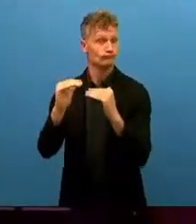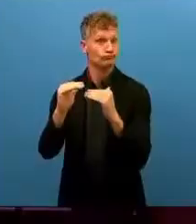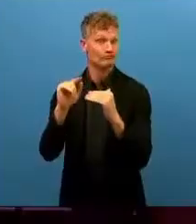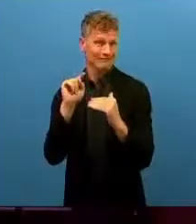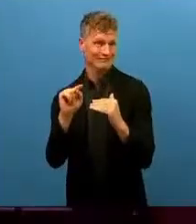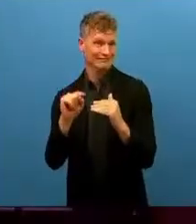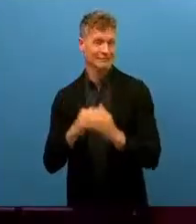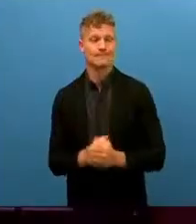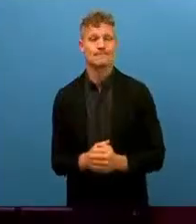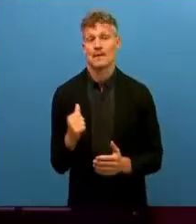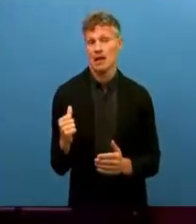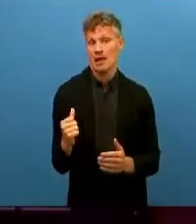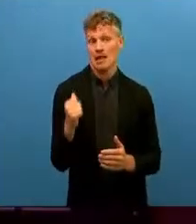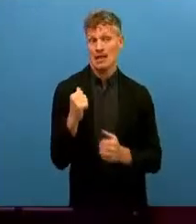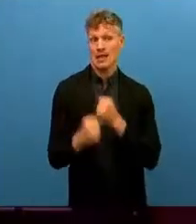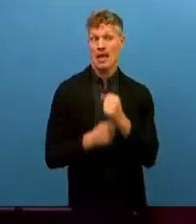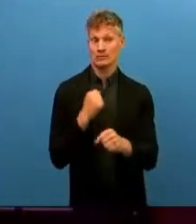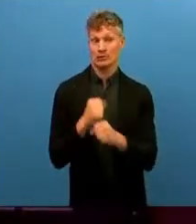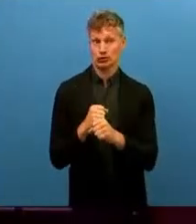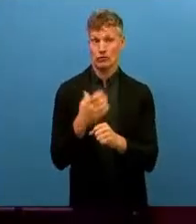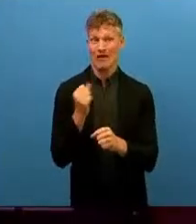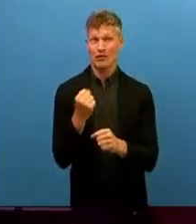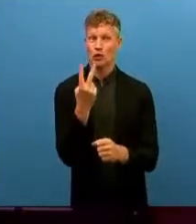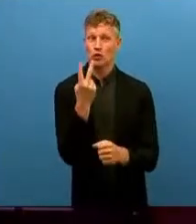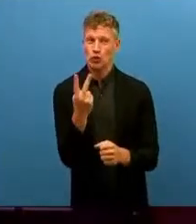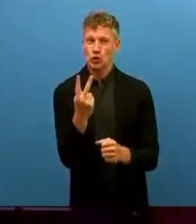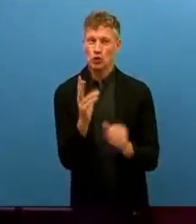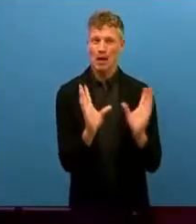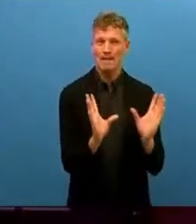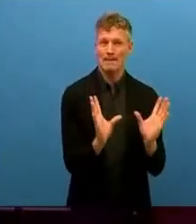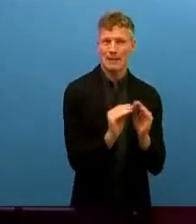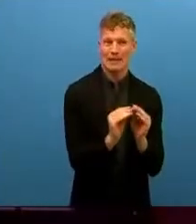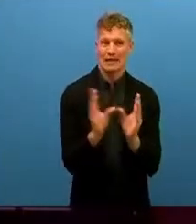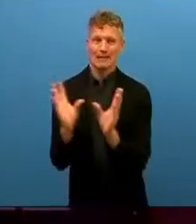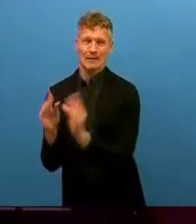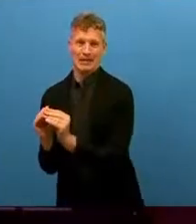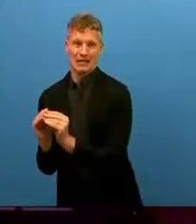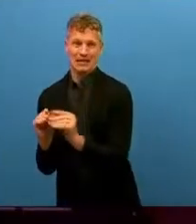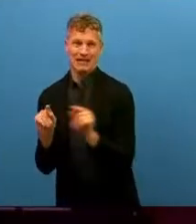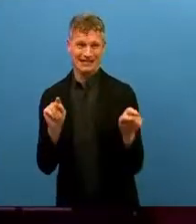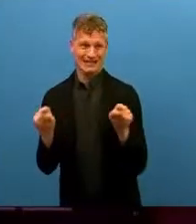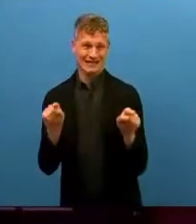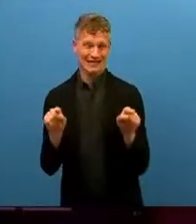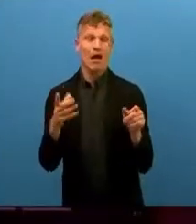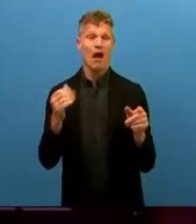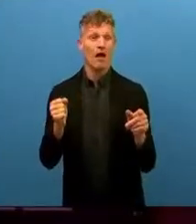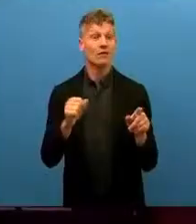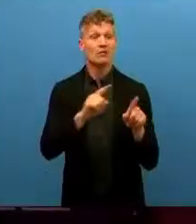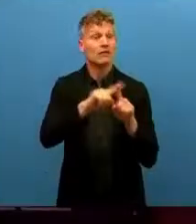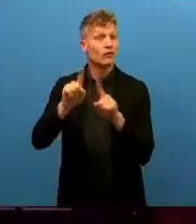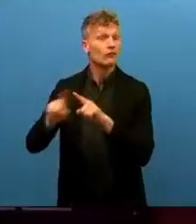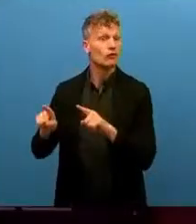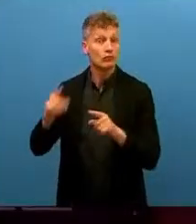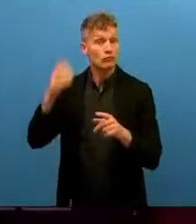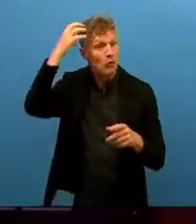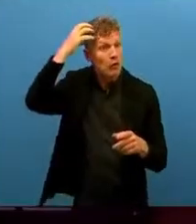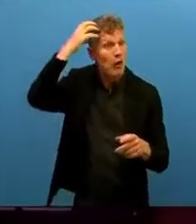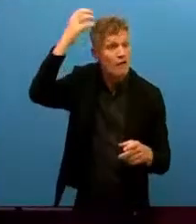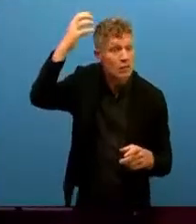2 intersessional meetings brought together member states, Indigenous peoples from all